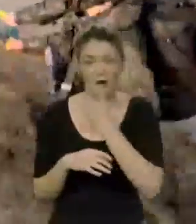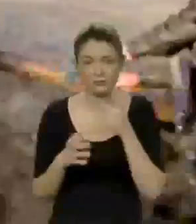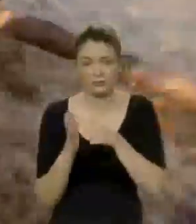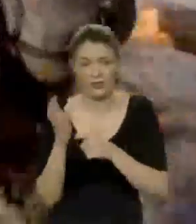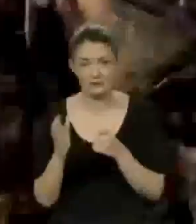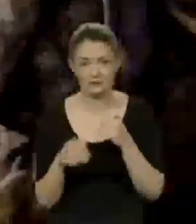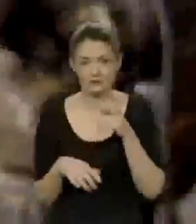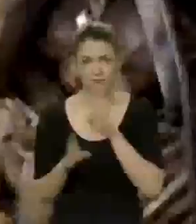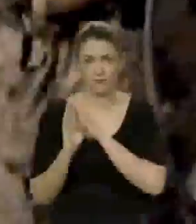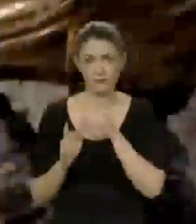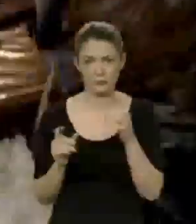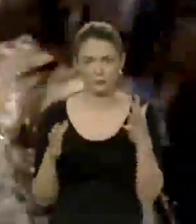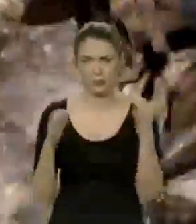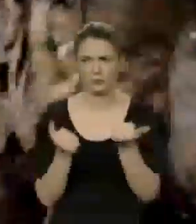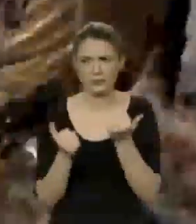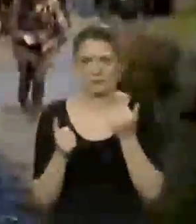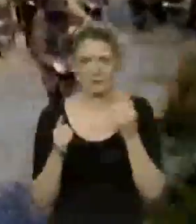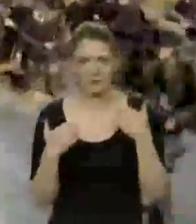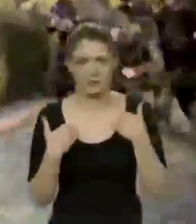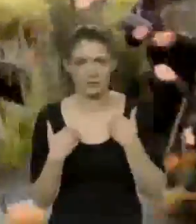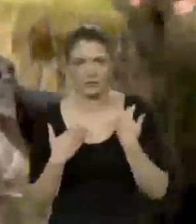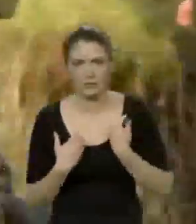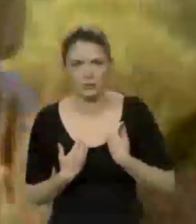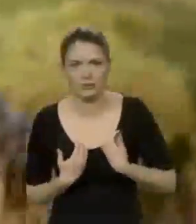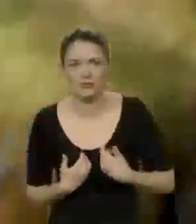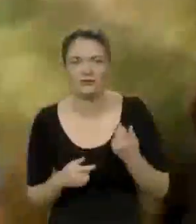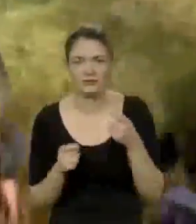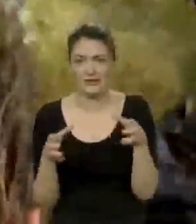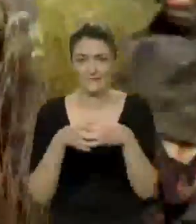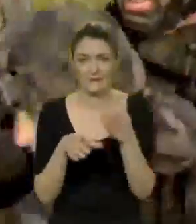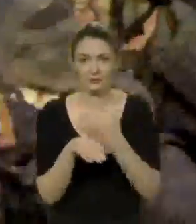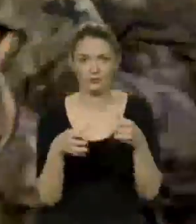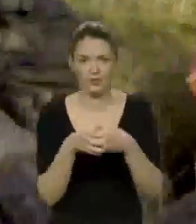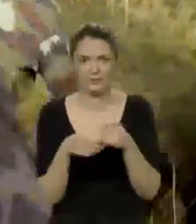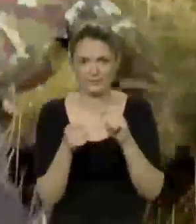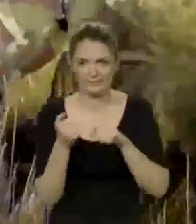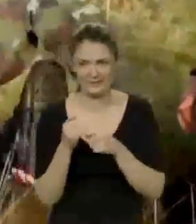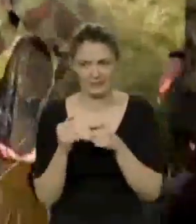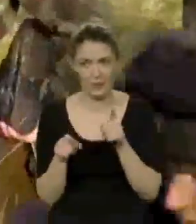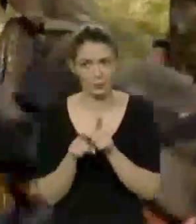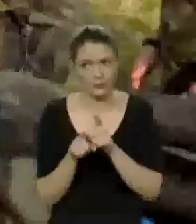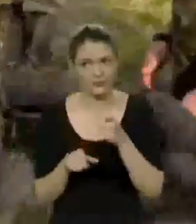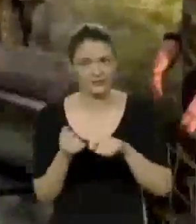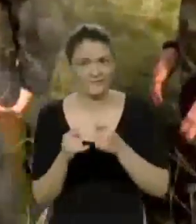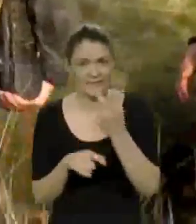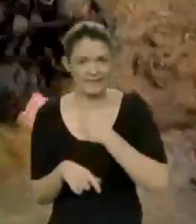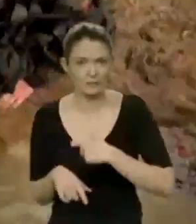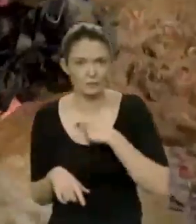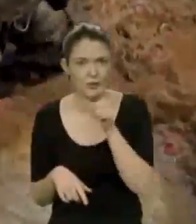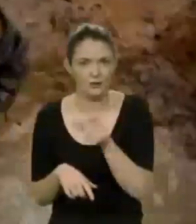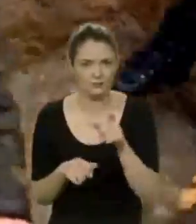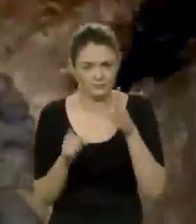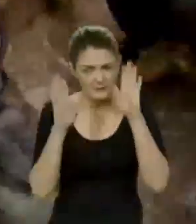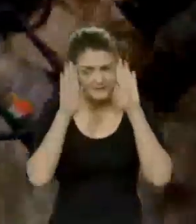scratch, the recruits are showing signs of fatigue. They're a functioning troop now, but this is also a test of the individual. They must all